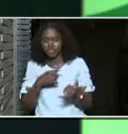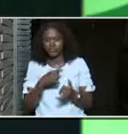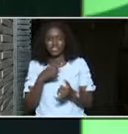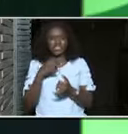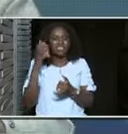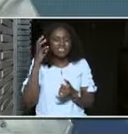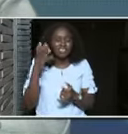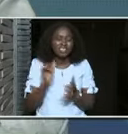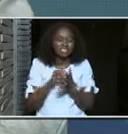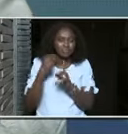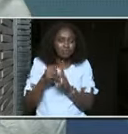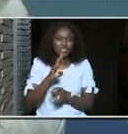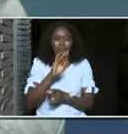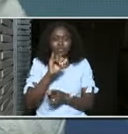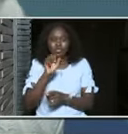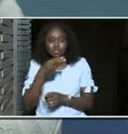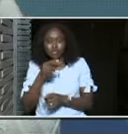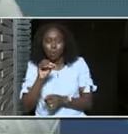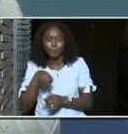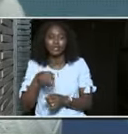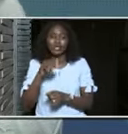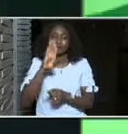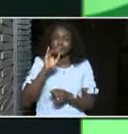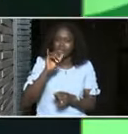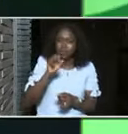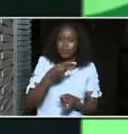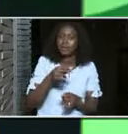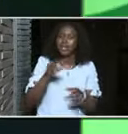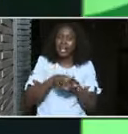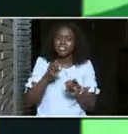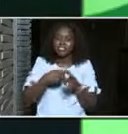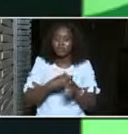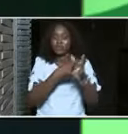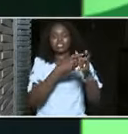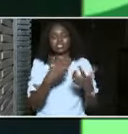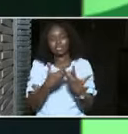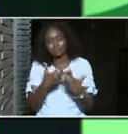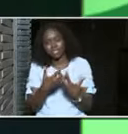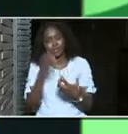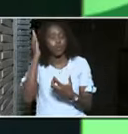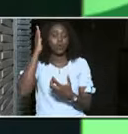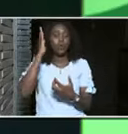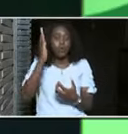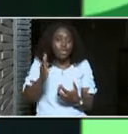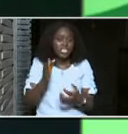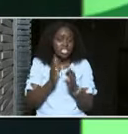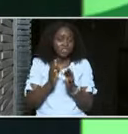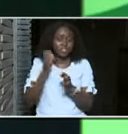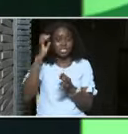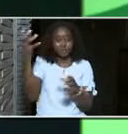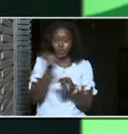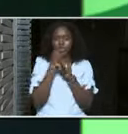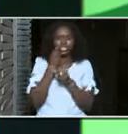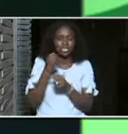his running mate. Is it going to play a key role, or is it going to be subsumed? If he wins, is it going to be